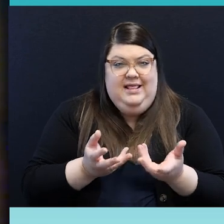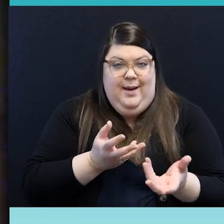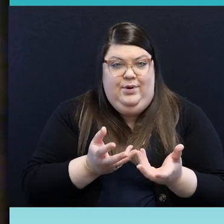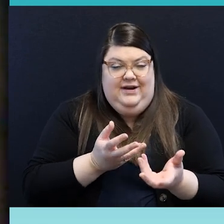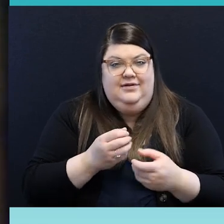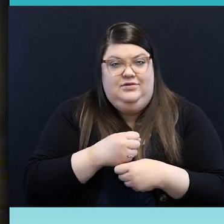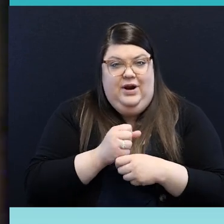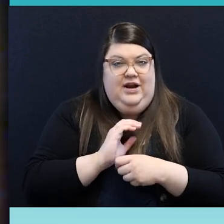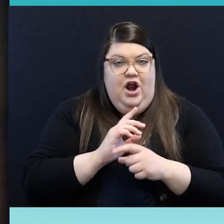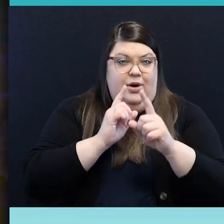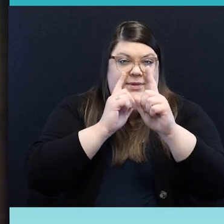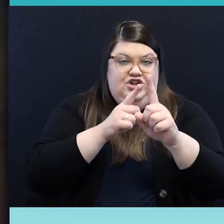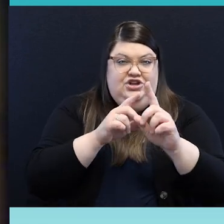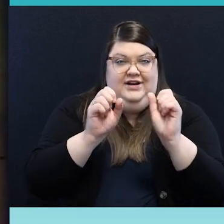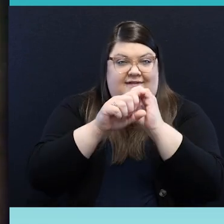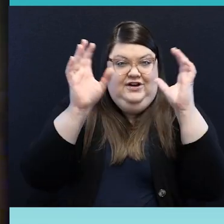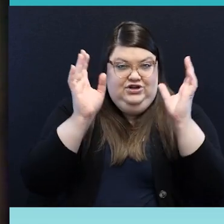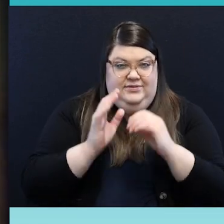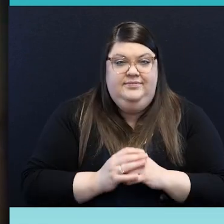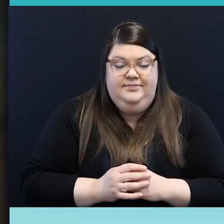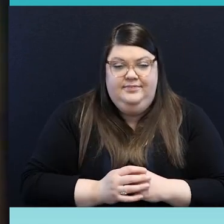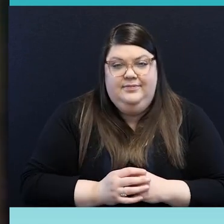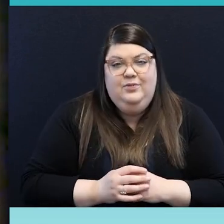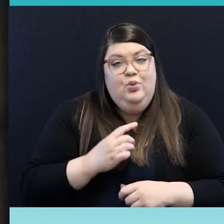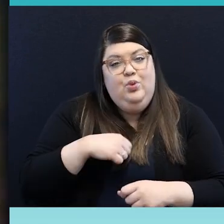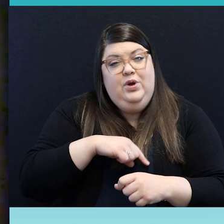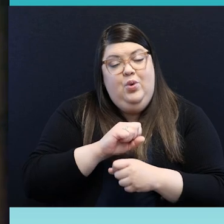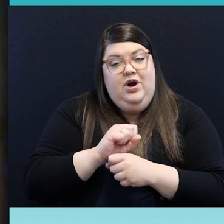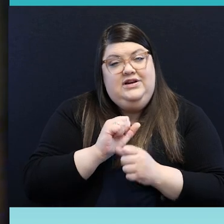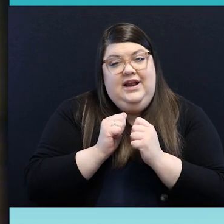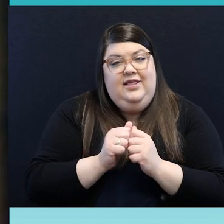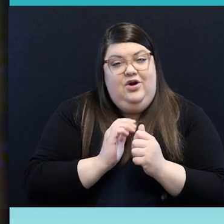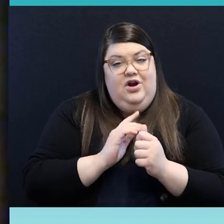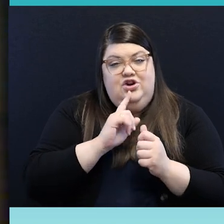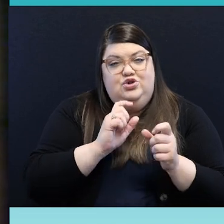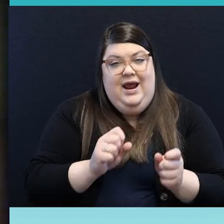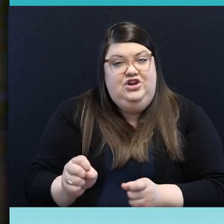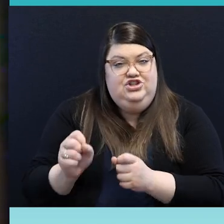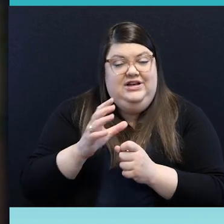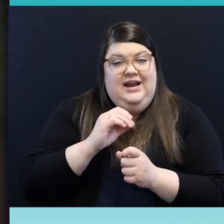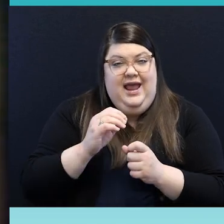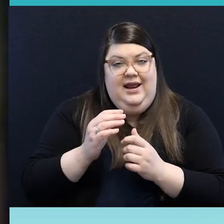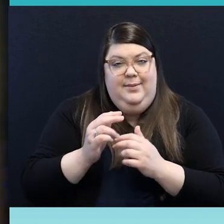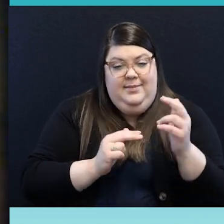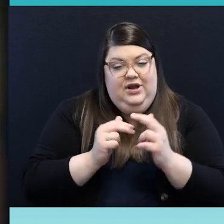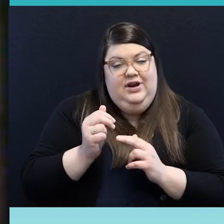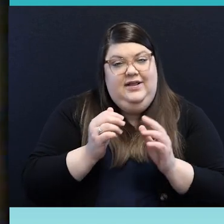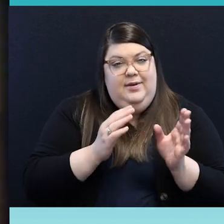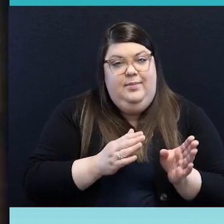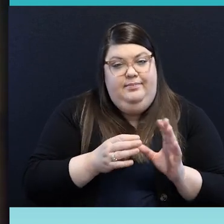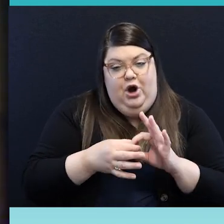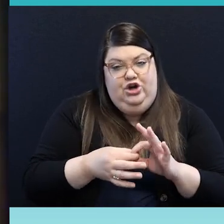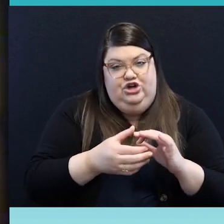We created our mission and vision, and worked together on our strategy and building the partnership as a